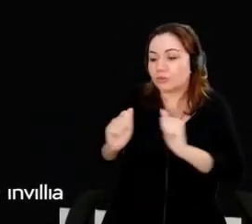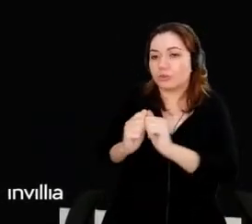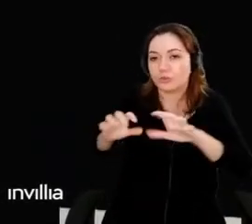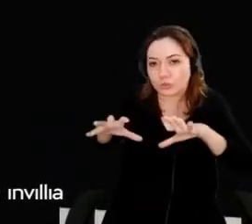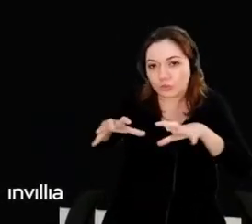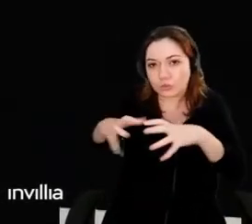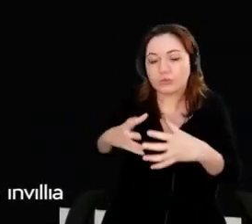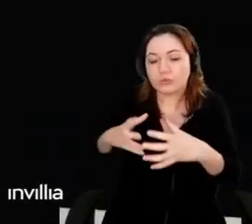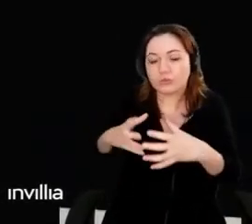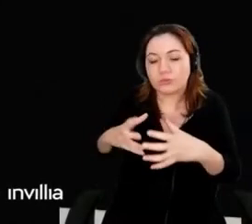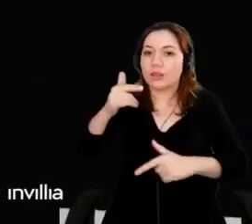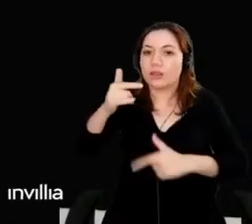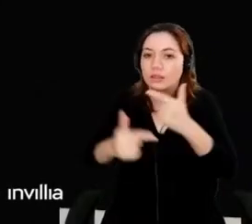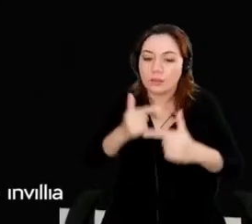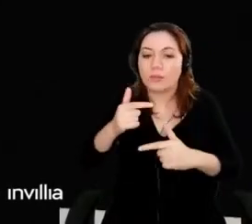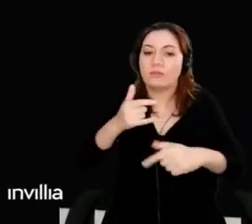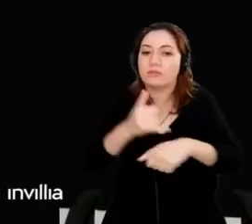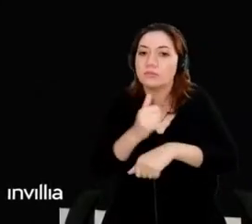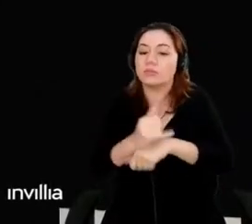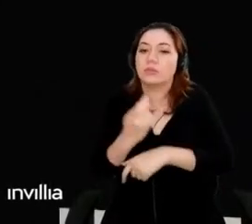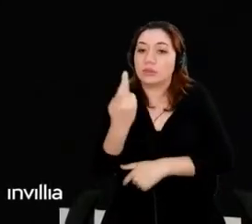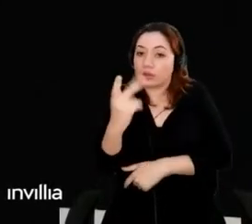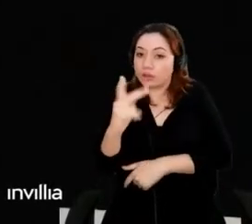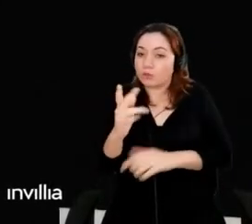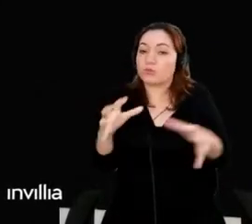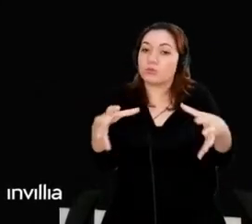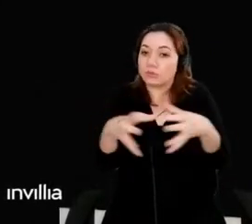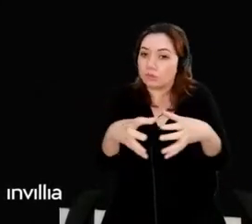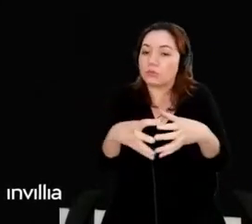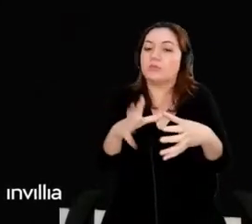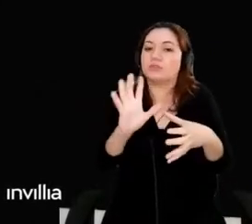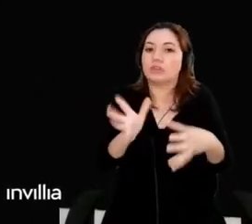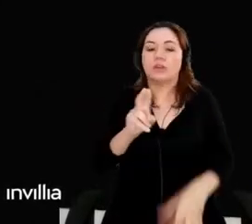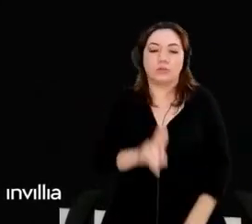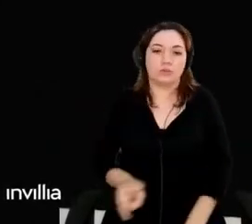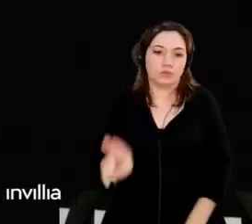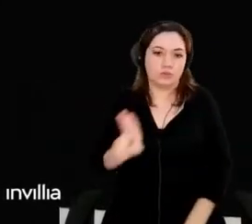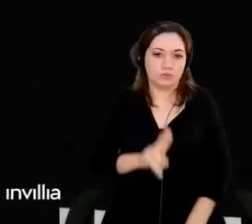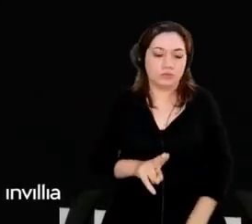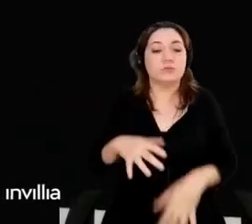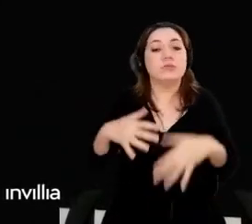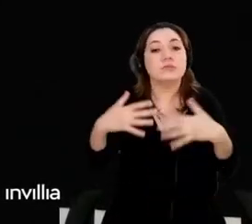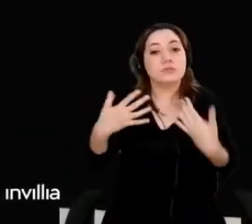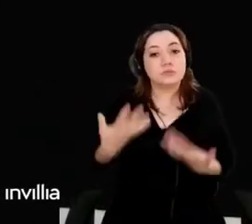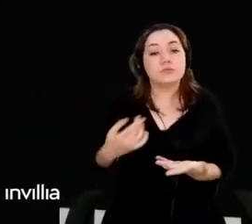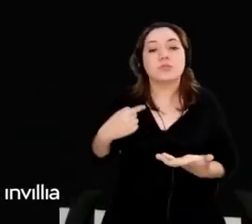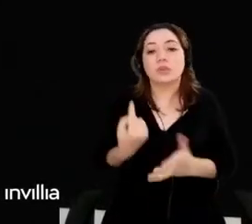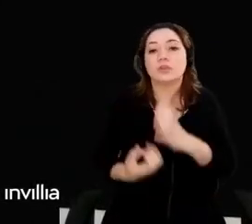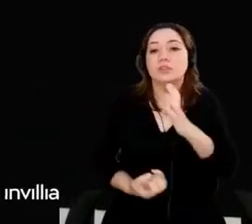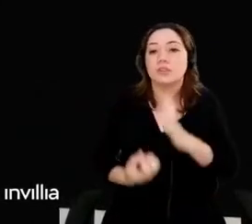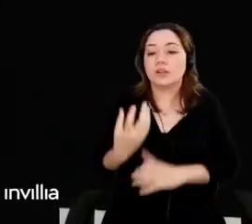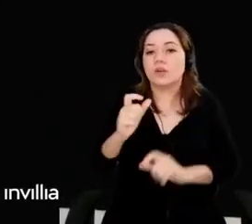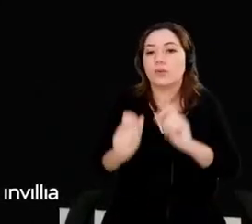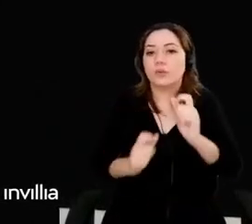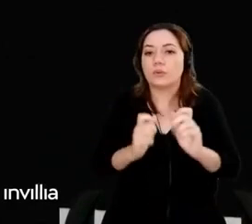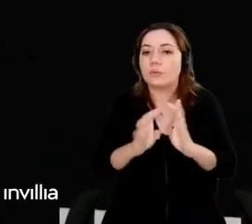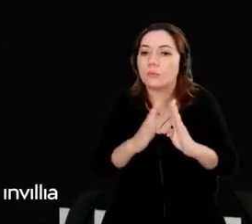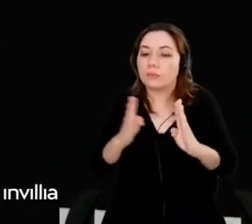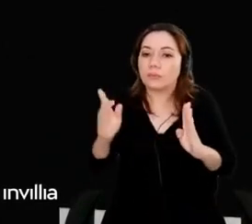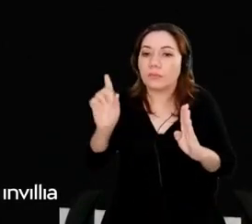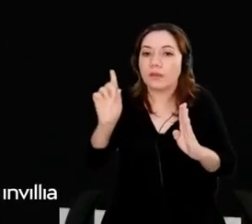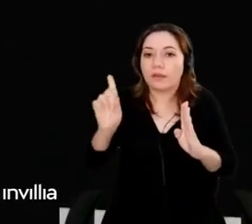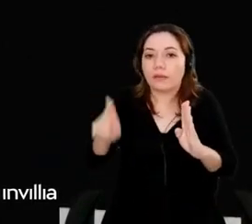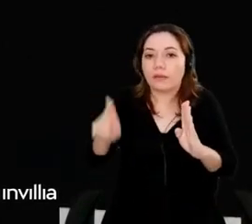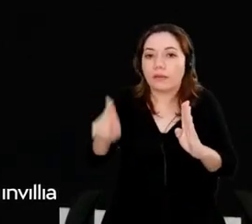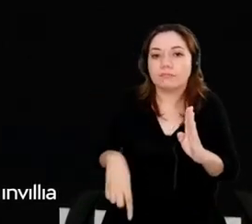your team already is using. And so we have created a library of pre-built agents